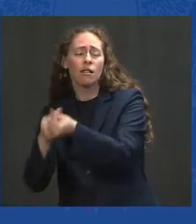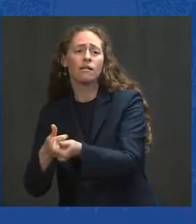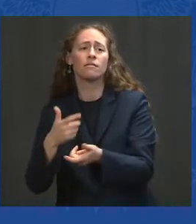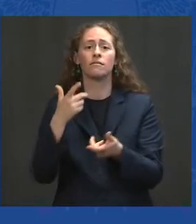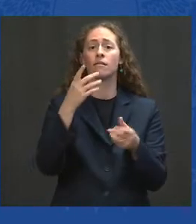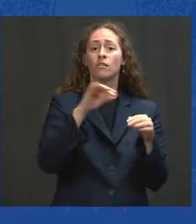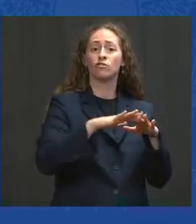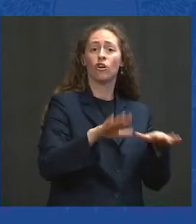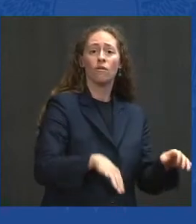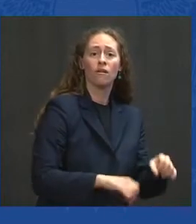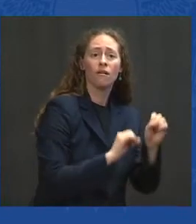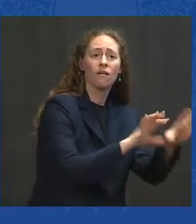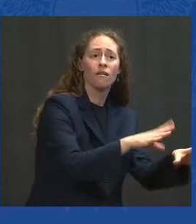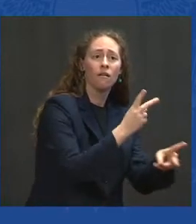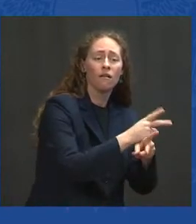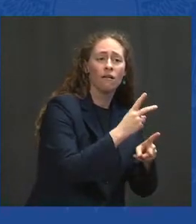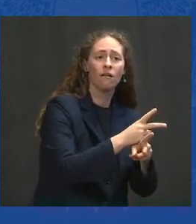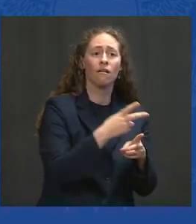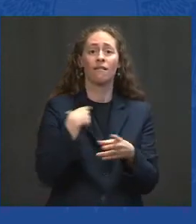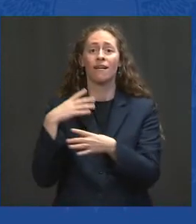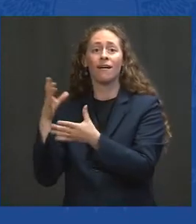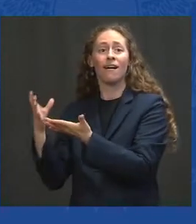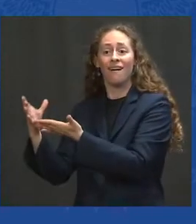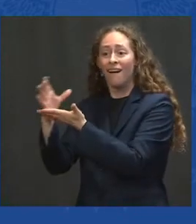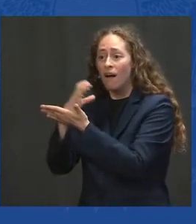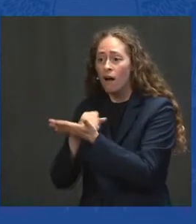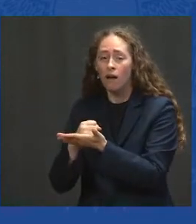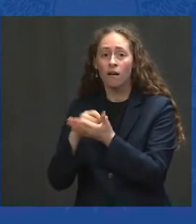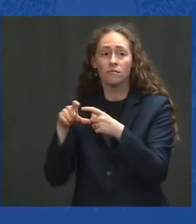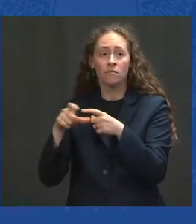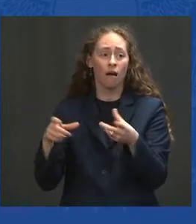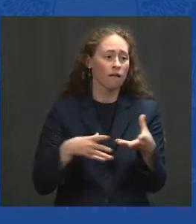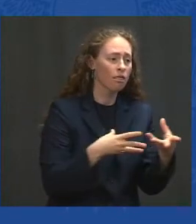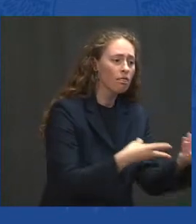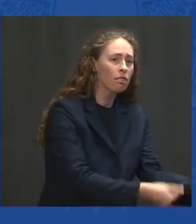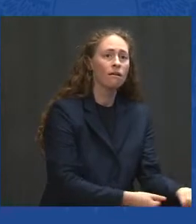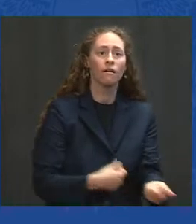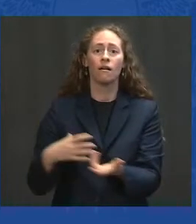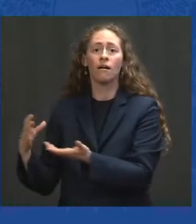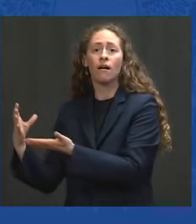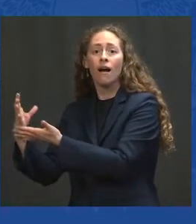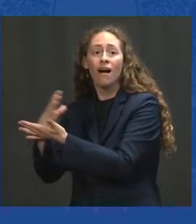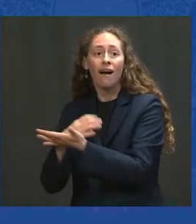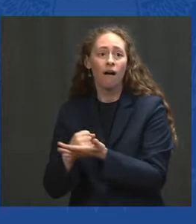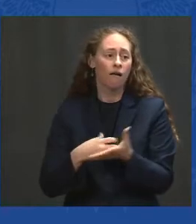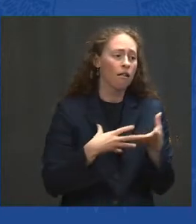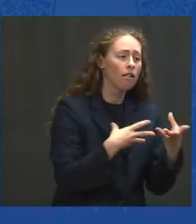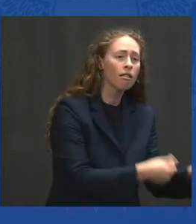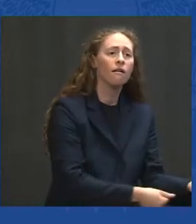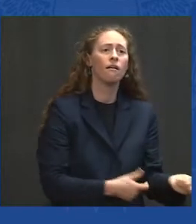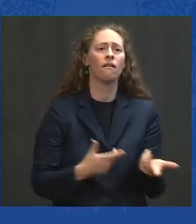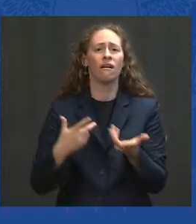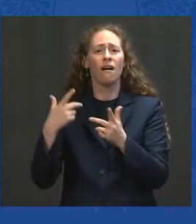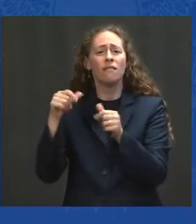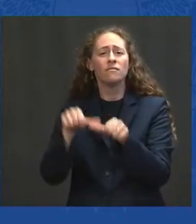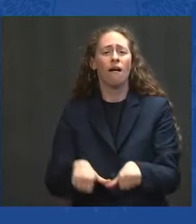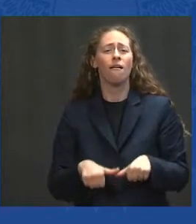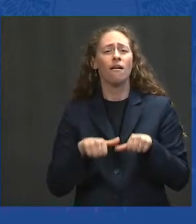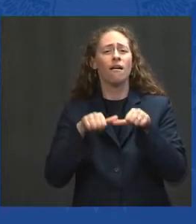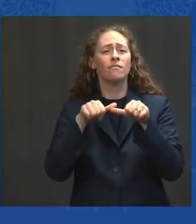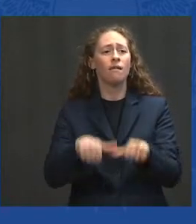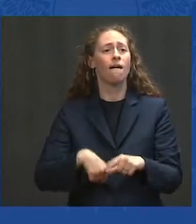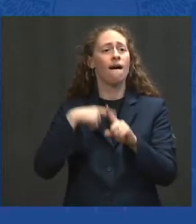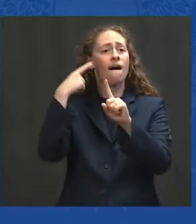needs a check that could take half an income. Every month, American families need to